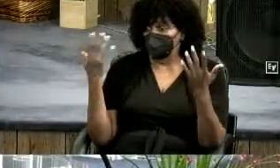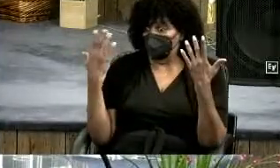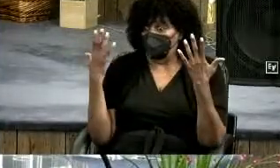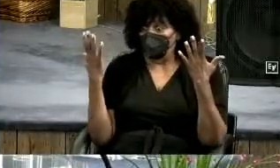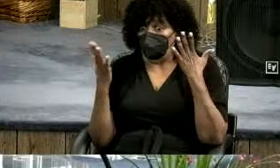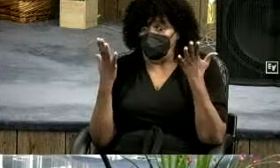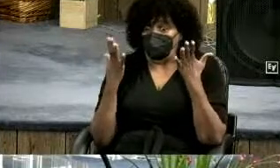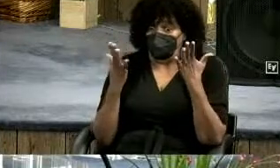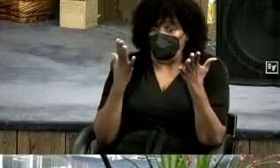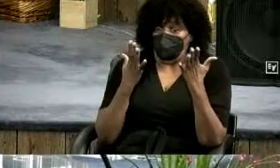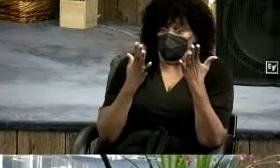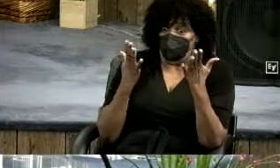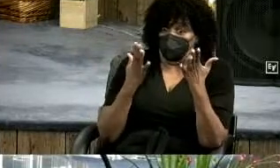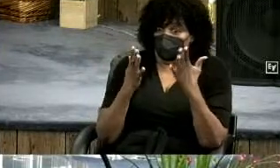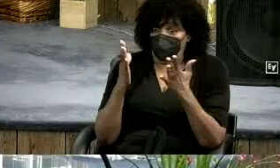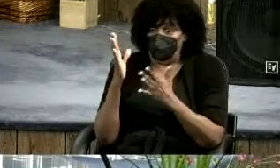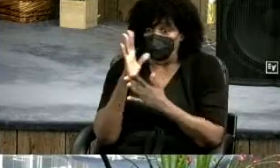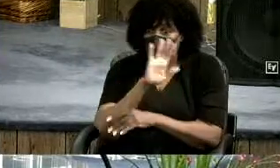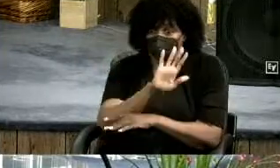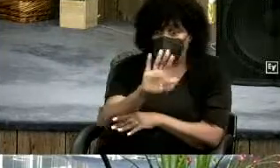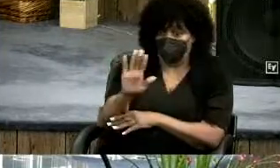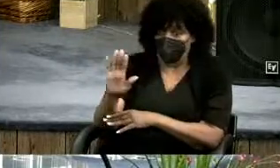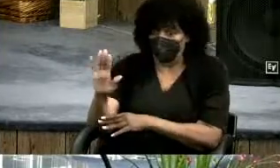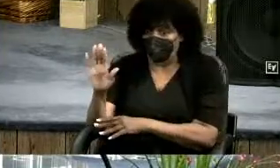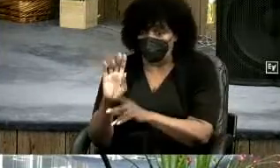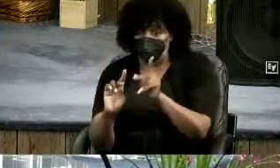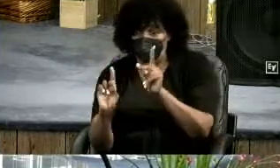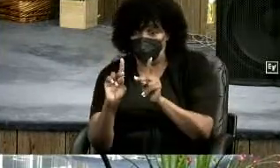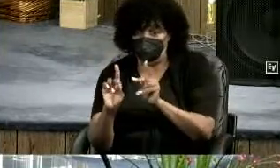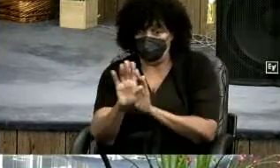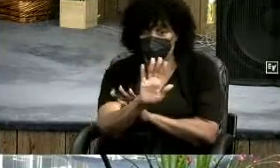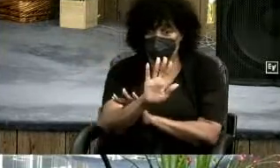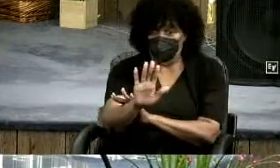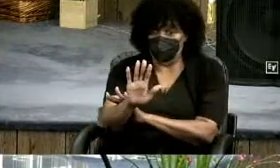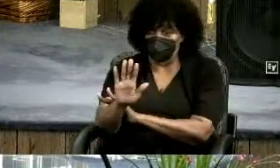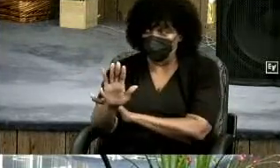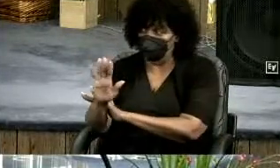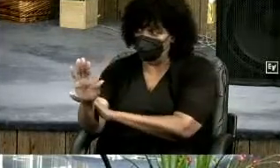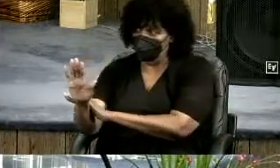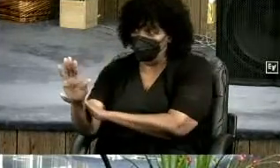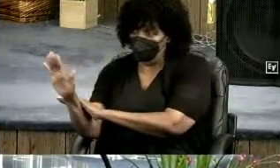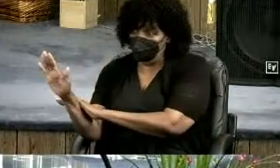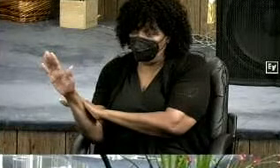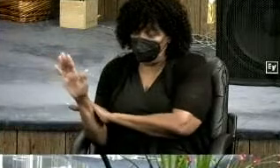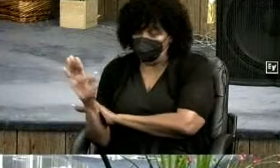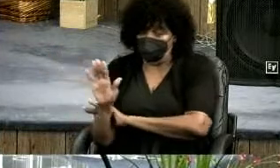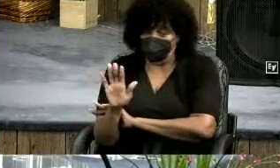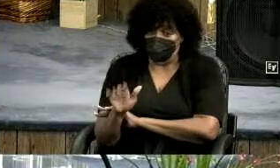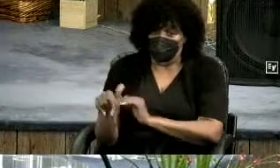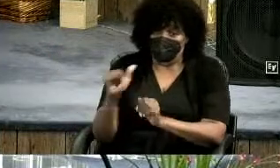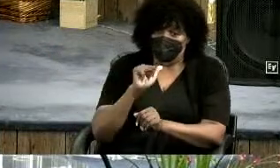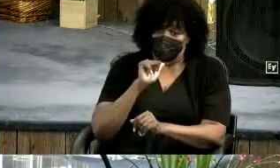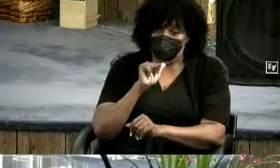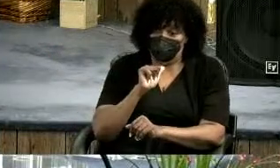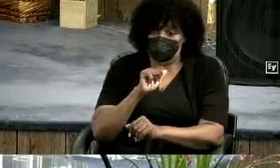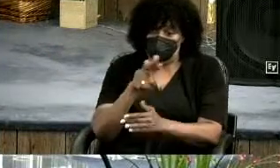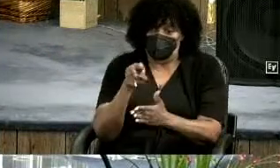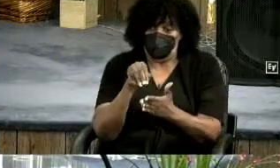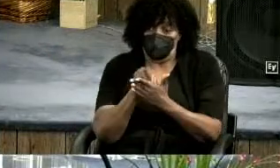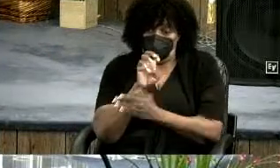I ain't got to your people yet. Just let me know when I get to yours. Okay. He's not a Middle Eastern